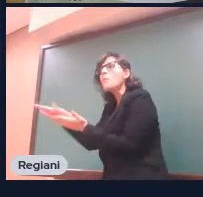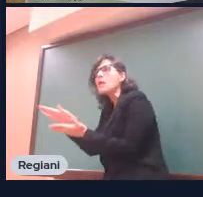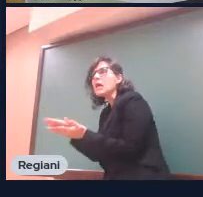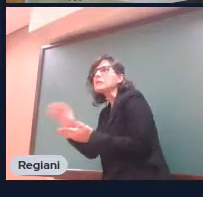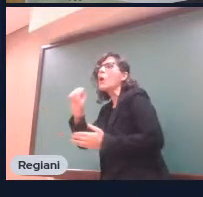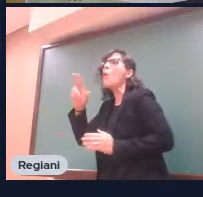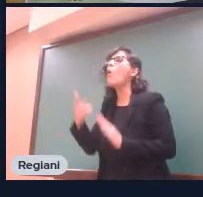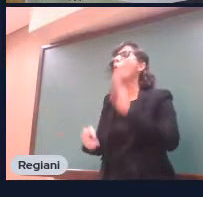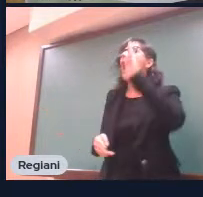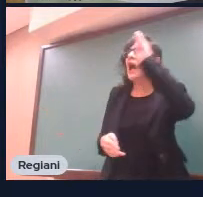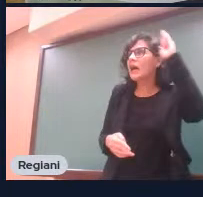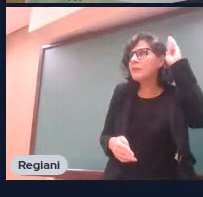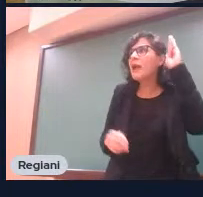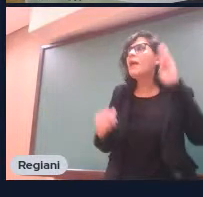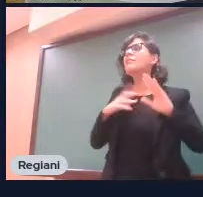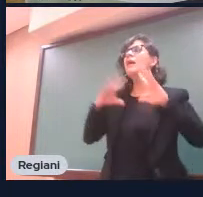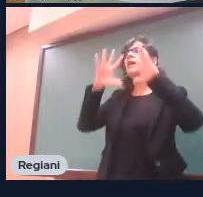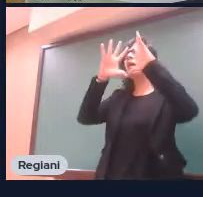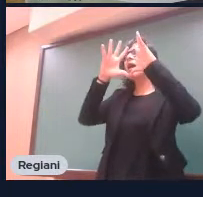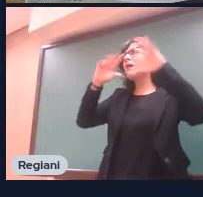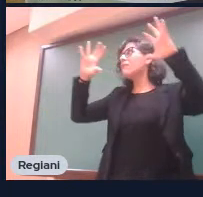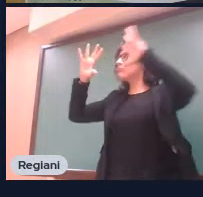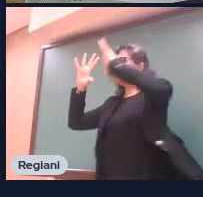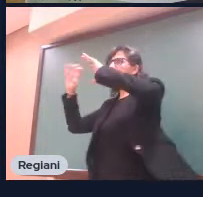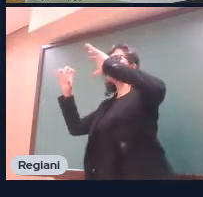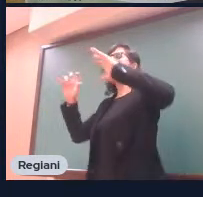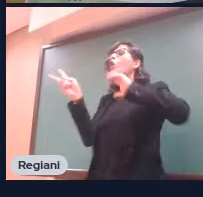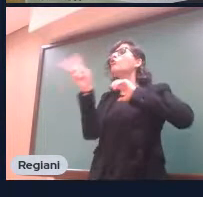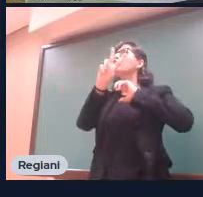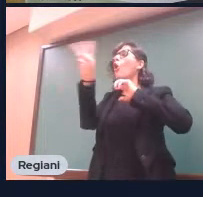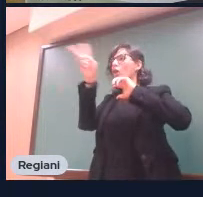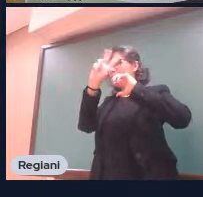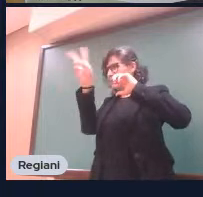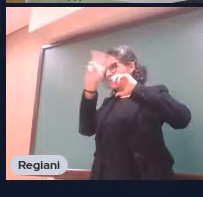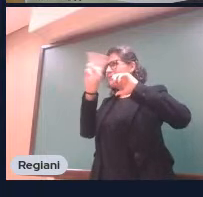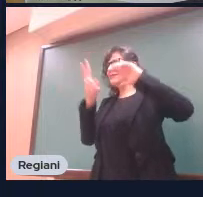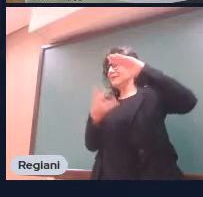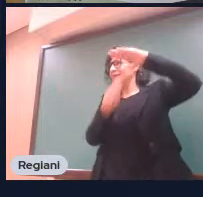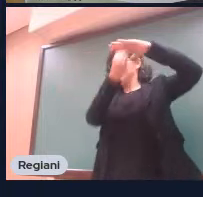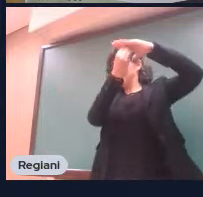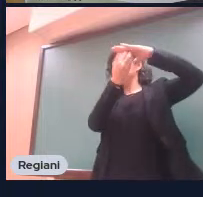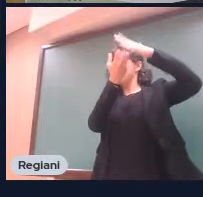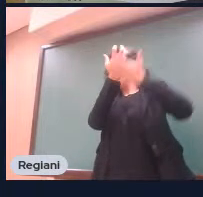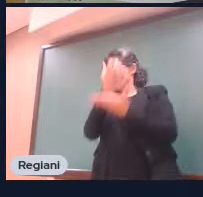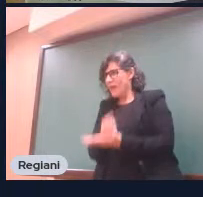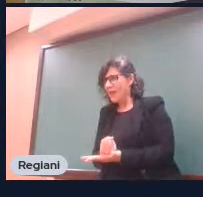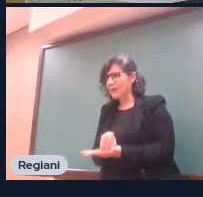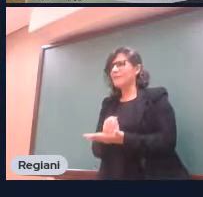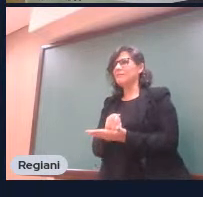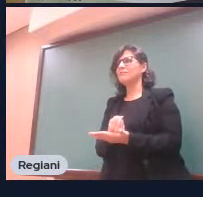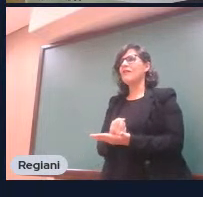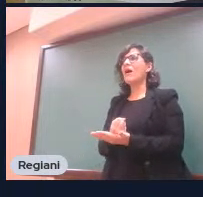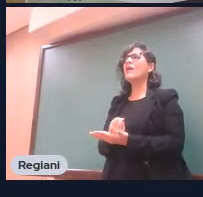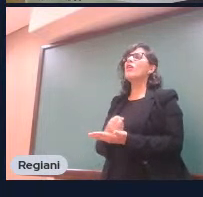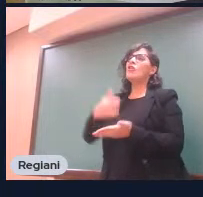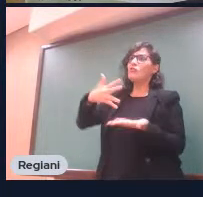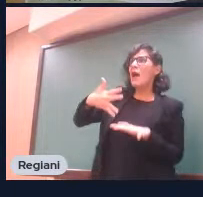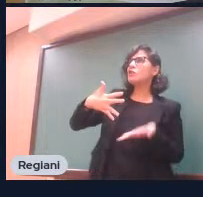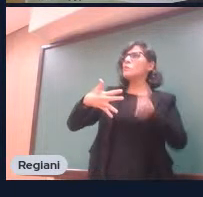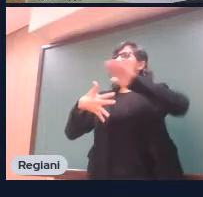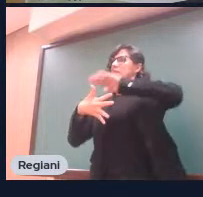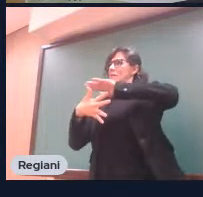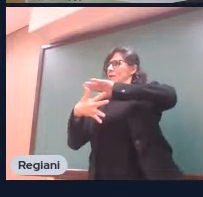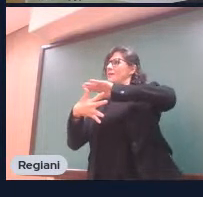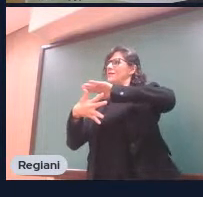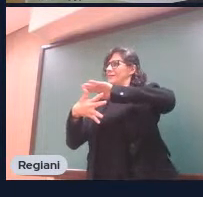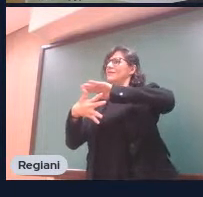academia-driven to crowdsourced material. We go from top-down to bottom-up, from undemocratic to democratic, from manual reading and